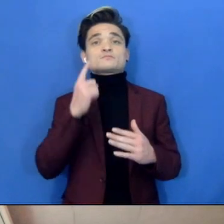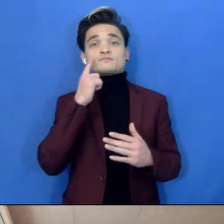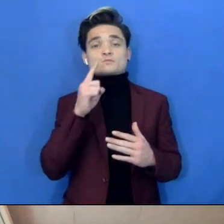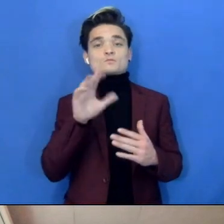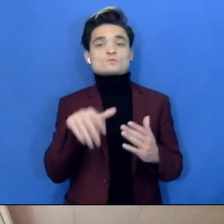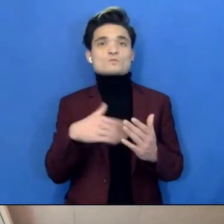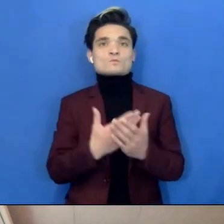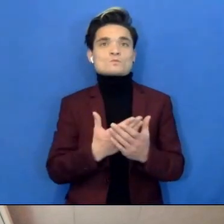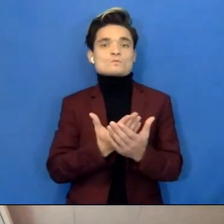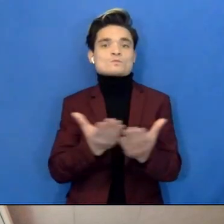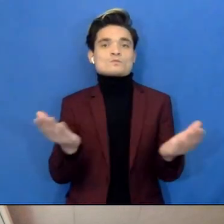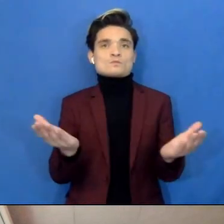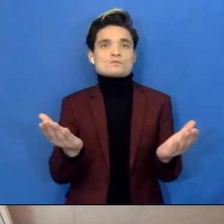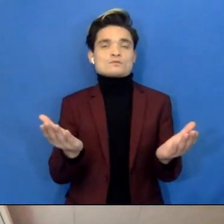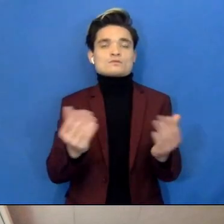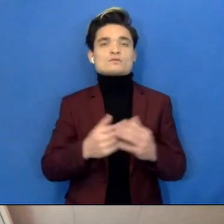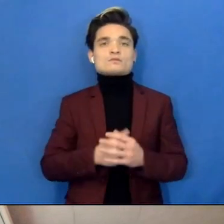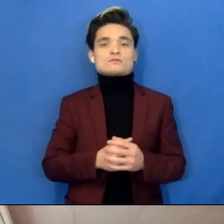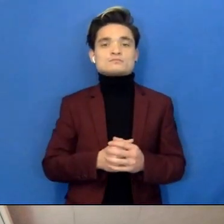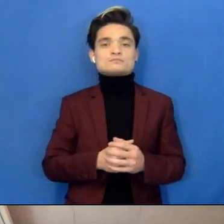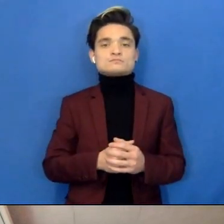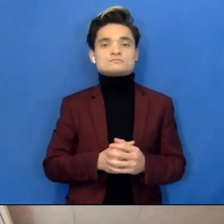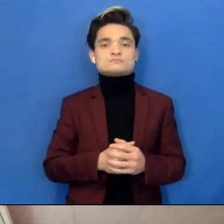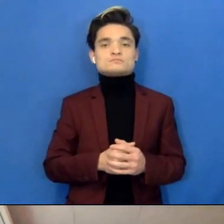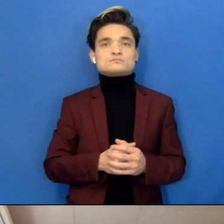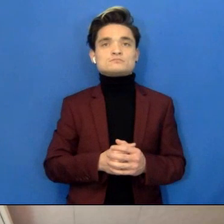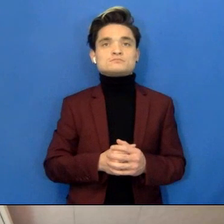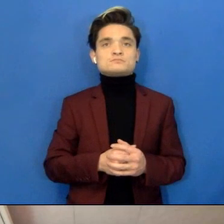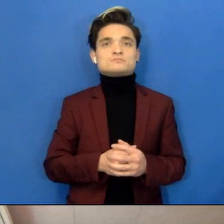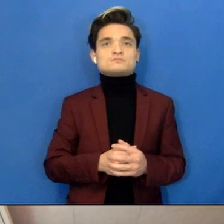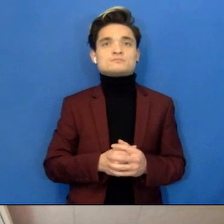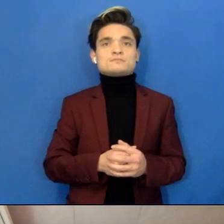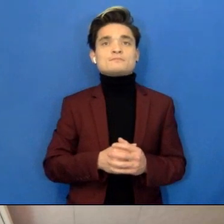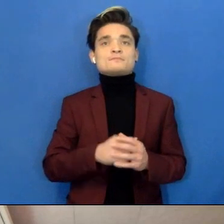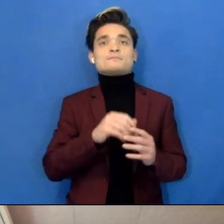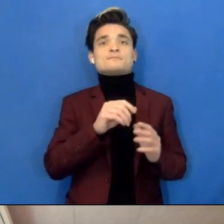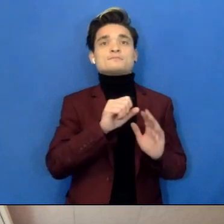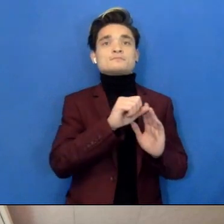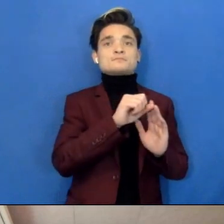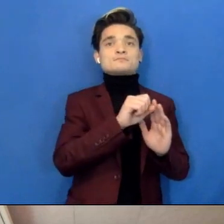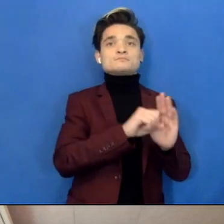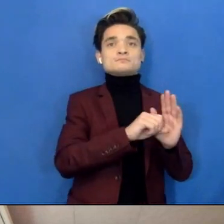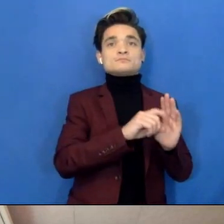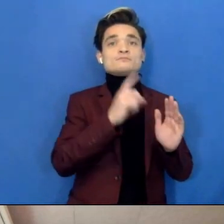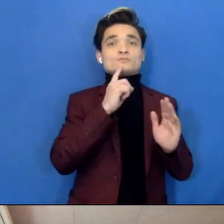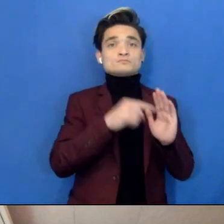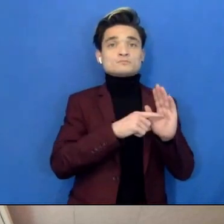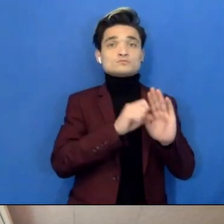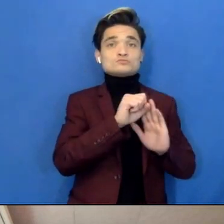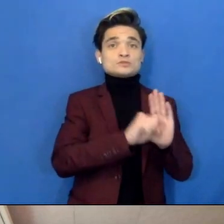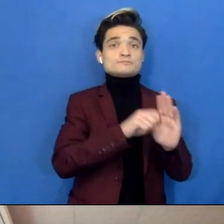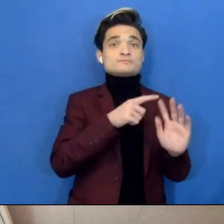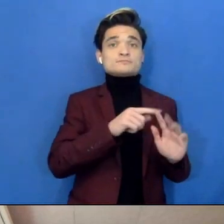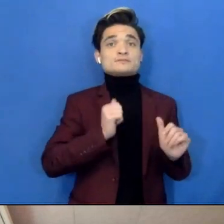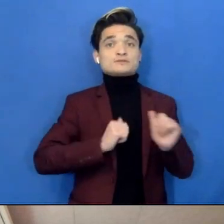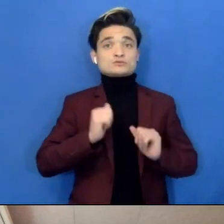So, as opposed to scripted work, for example, scripted theater and cinema,